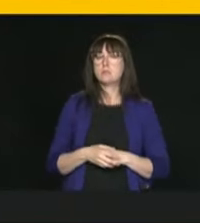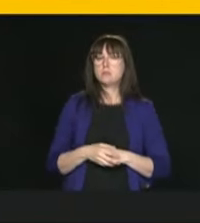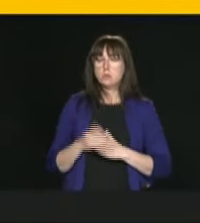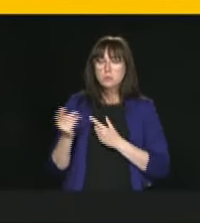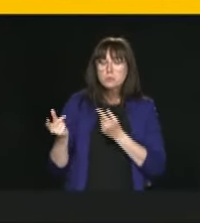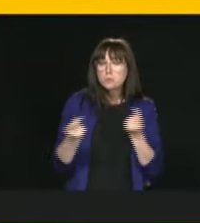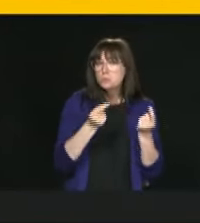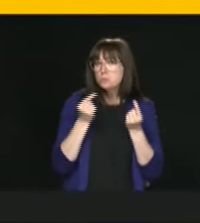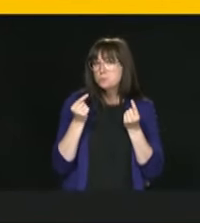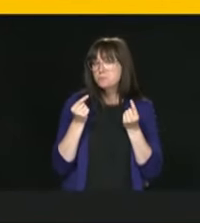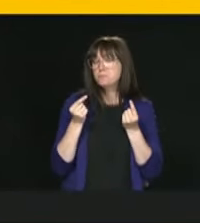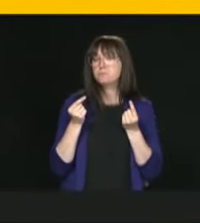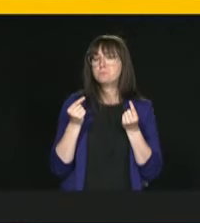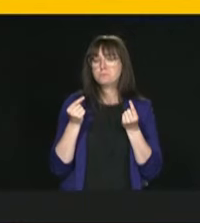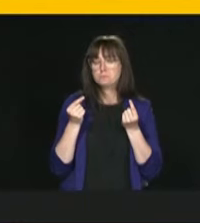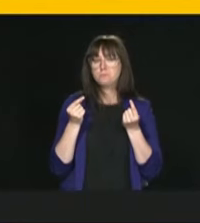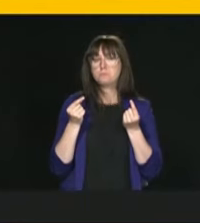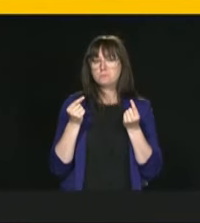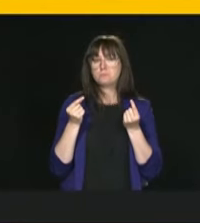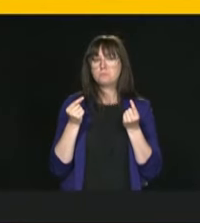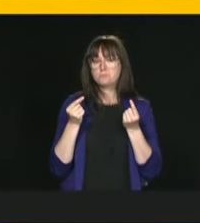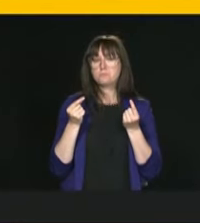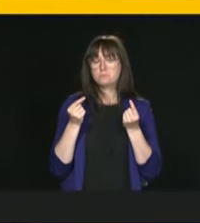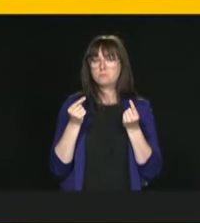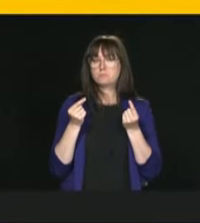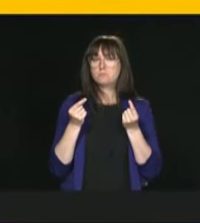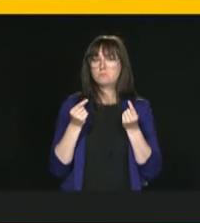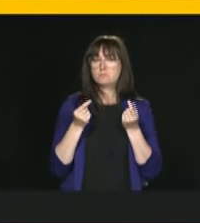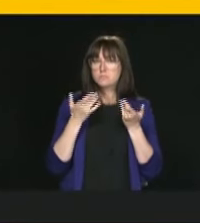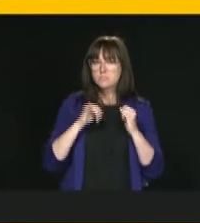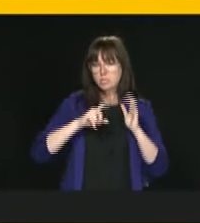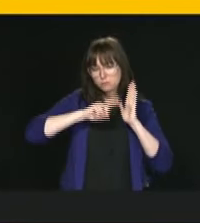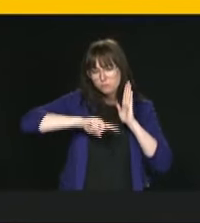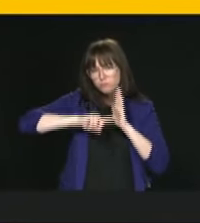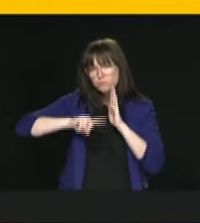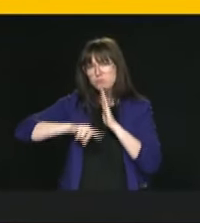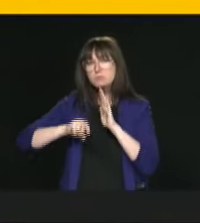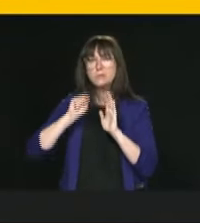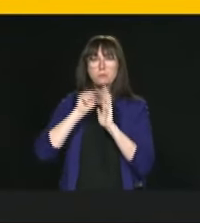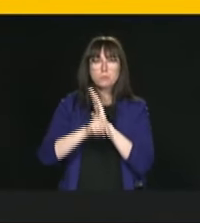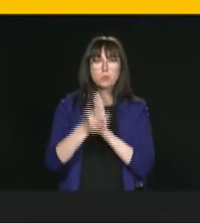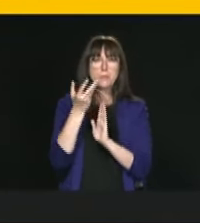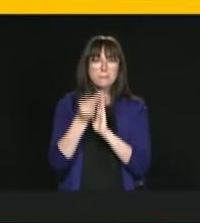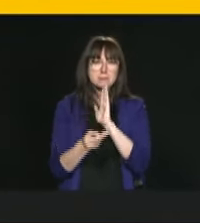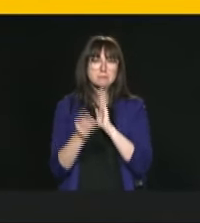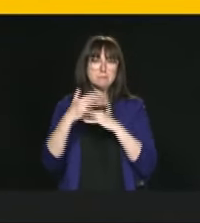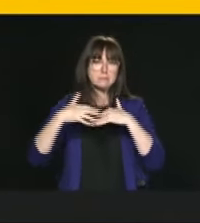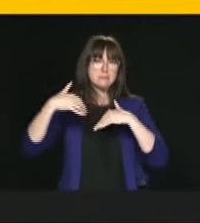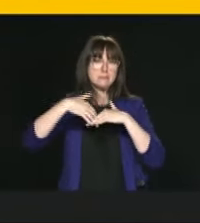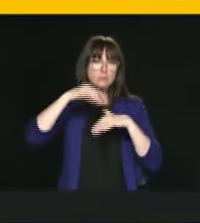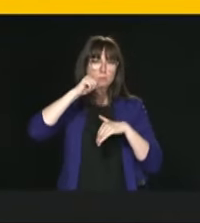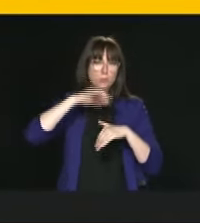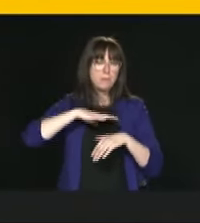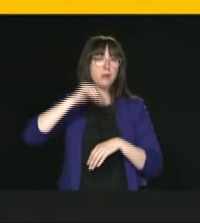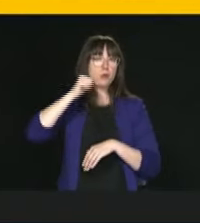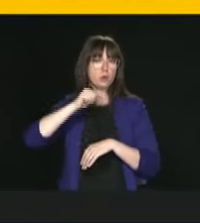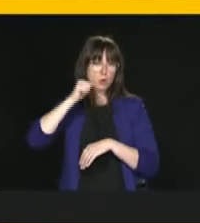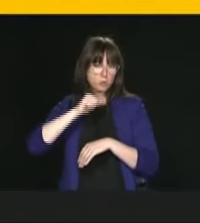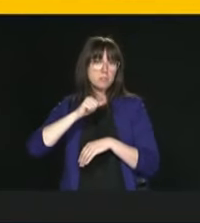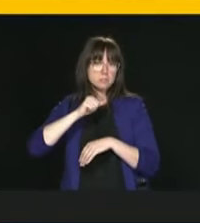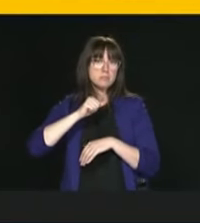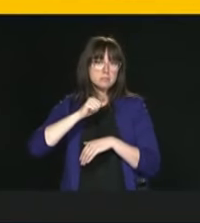on the government's response to the Missing and Murdered Indigenous Women and Girls